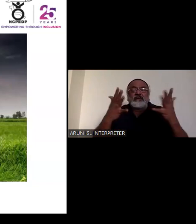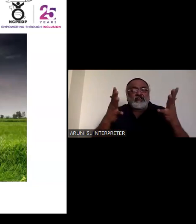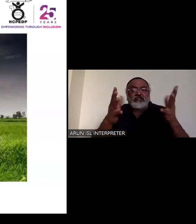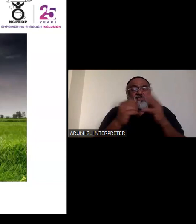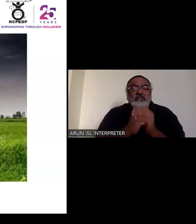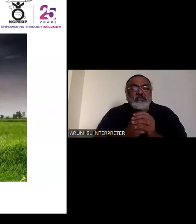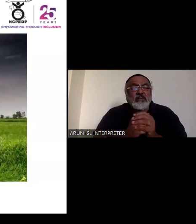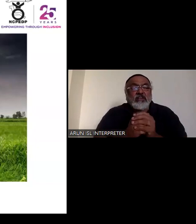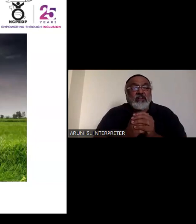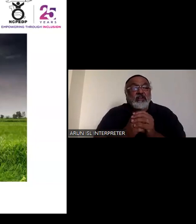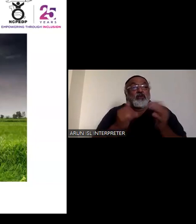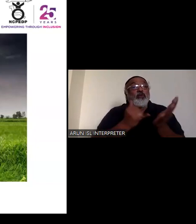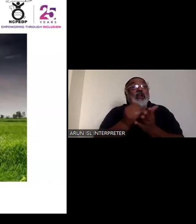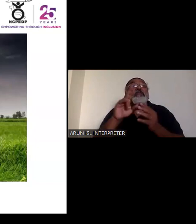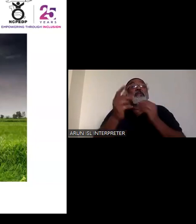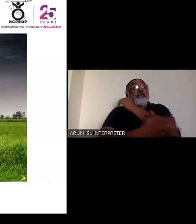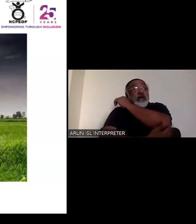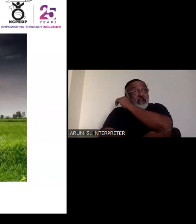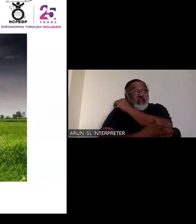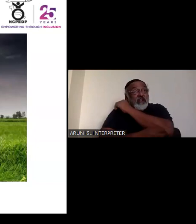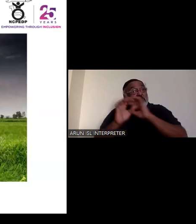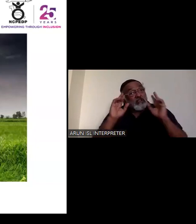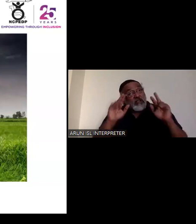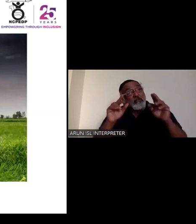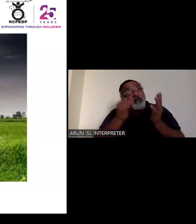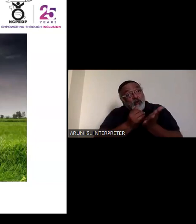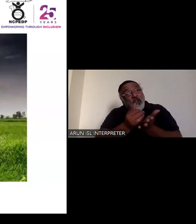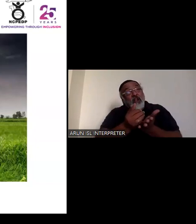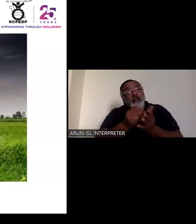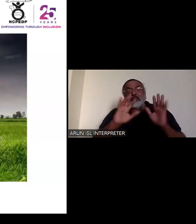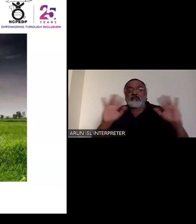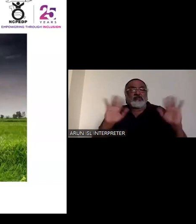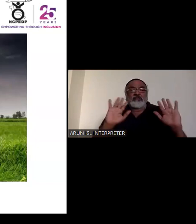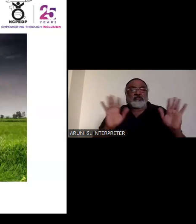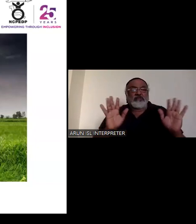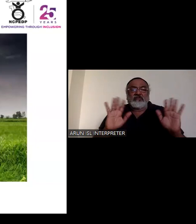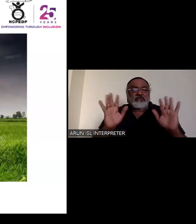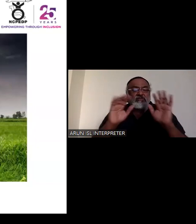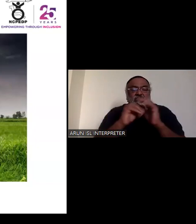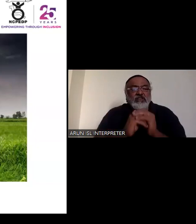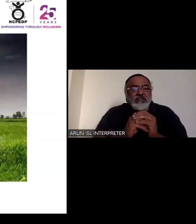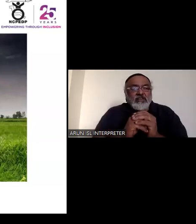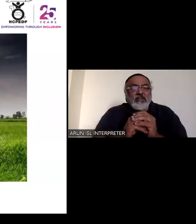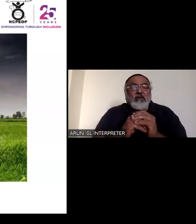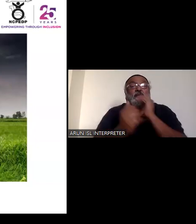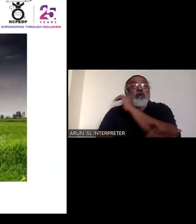up. Let's be clear of the fact that defining rural has nothing to do with